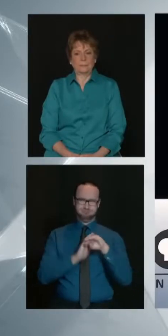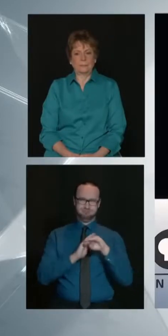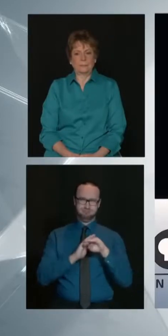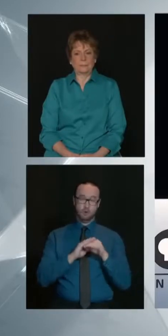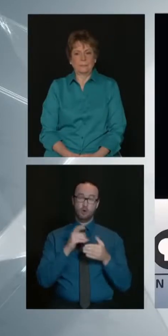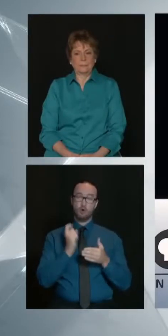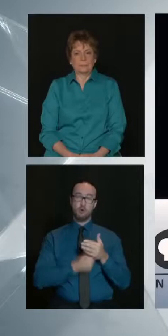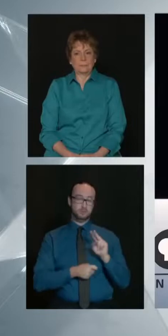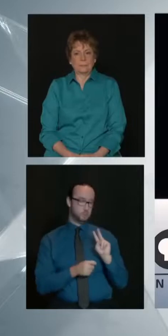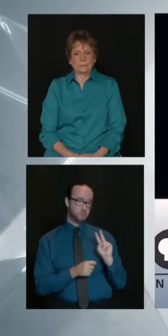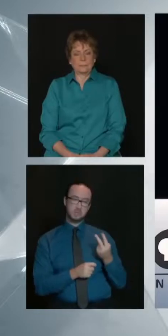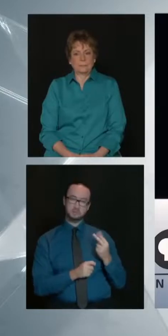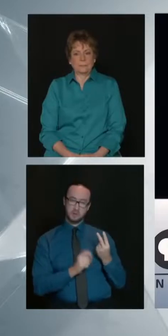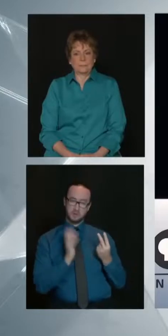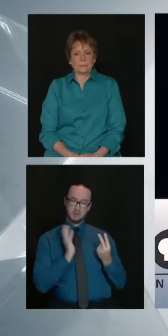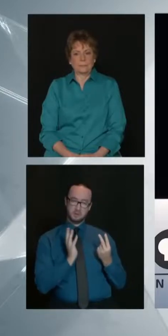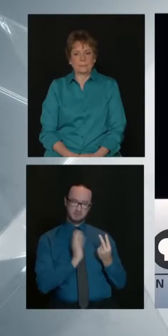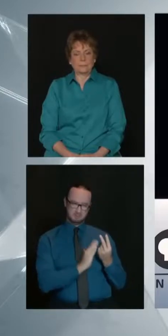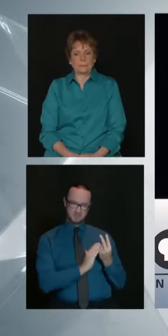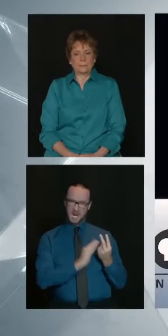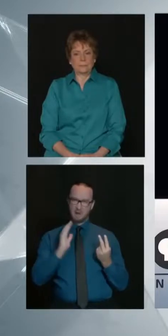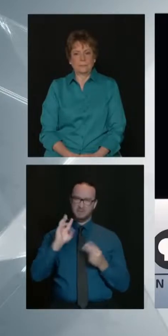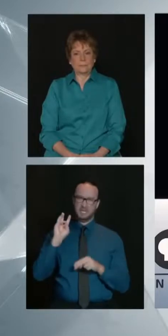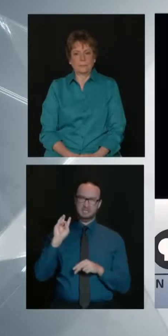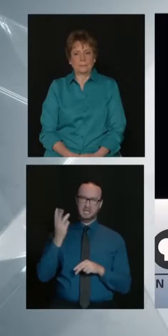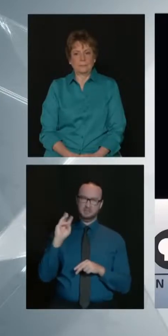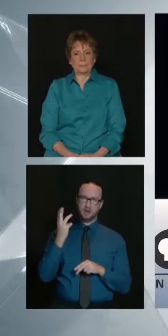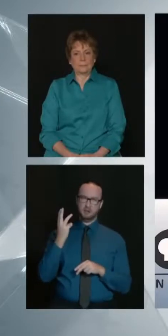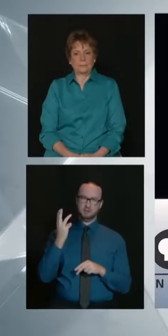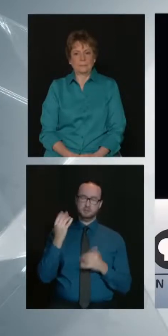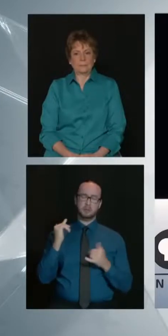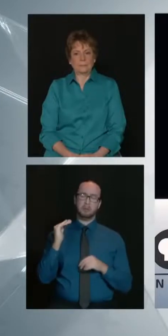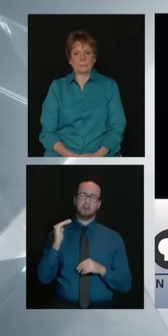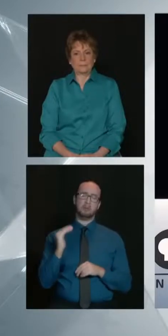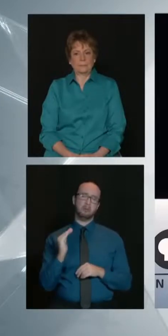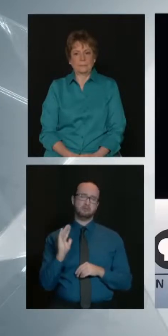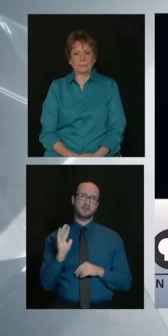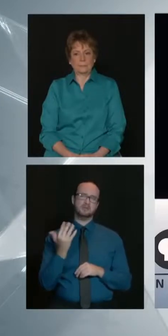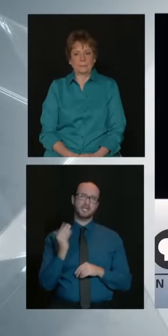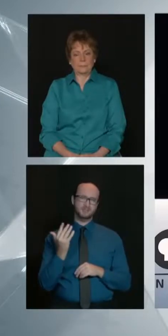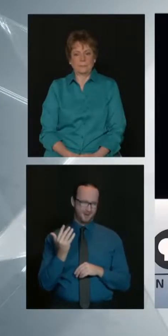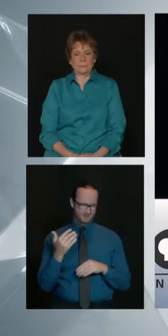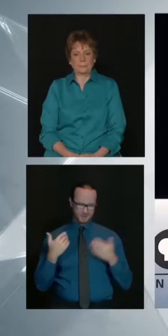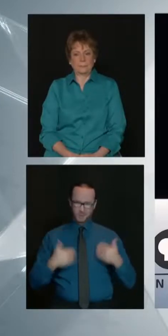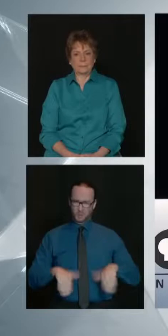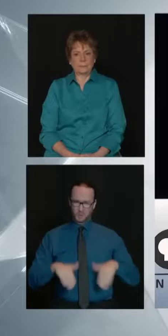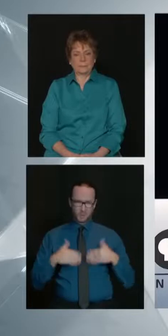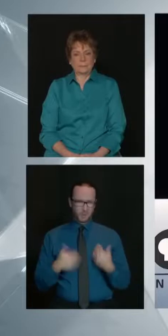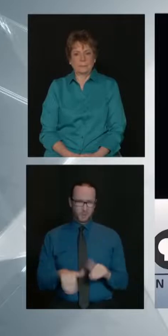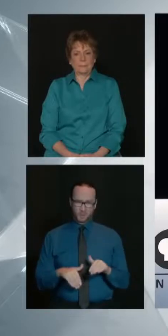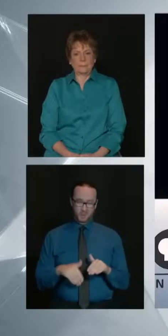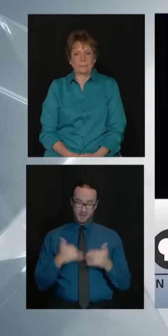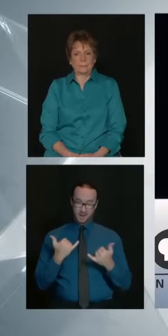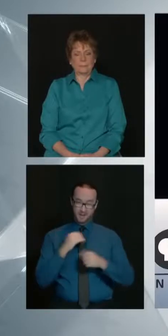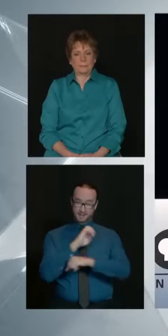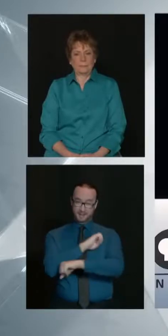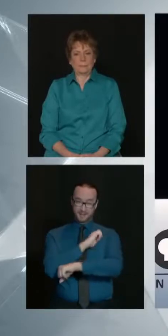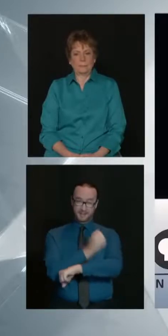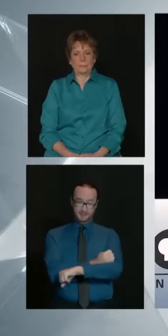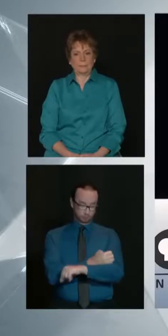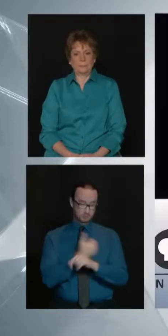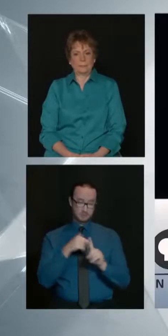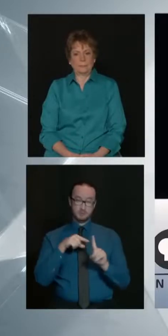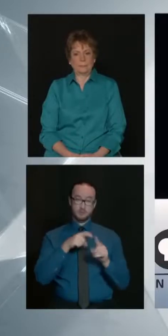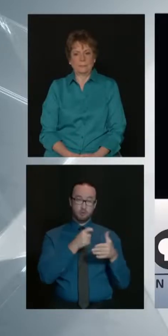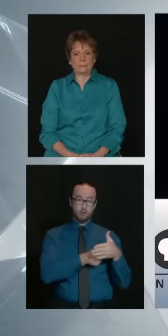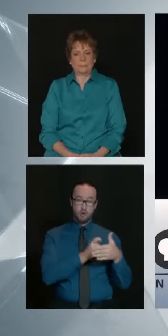$5. No, when you make energy too expensive, well, everything you need to live takes energy to make or to move. You make energy expensive, you get some inflation. That was